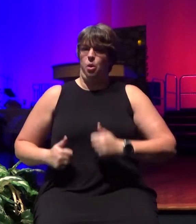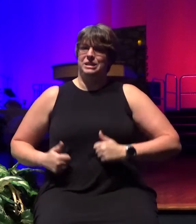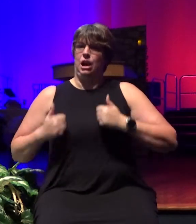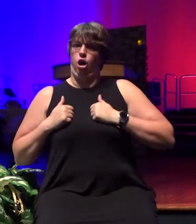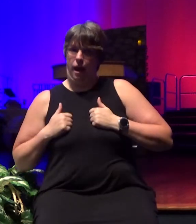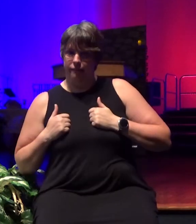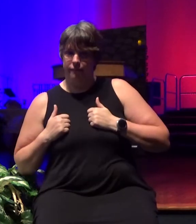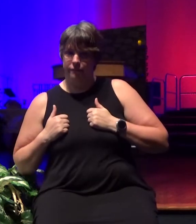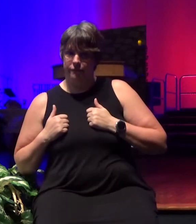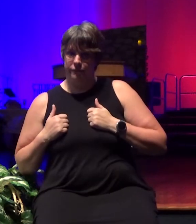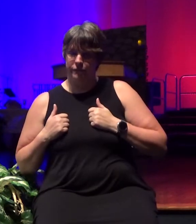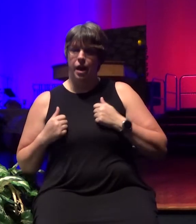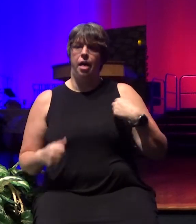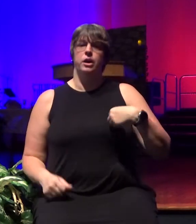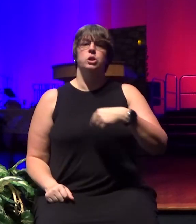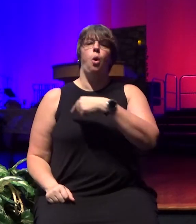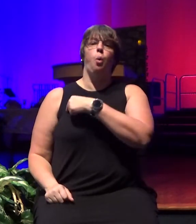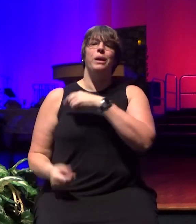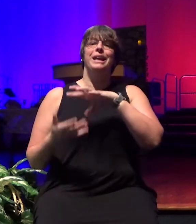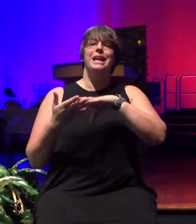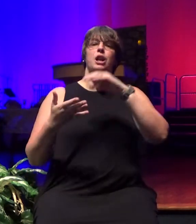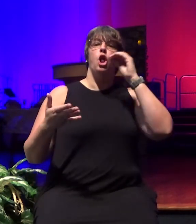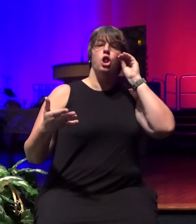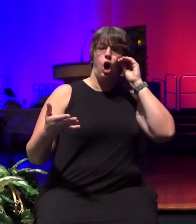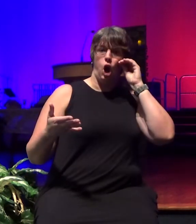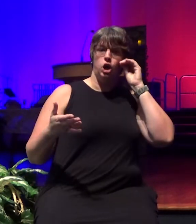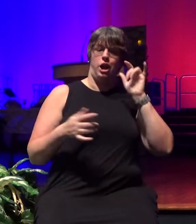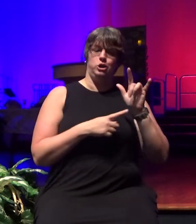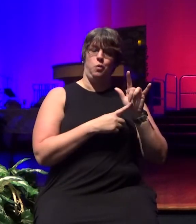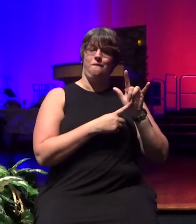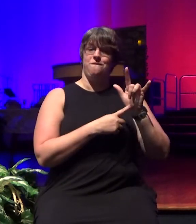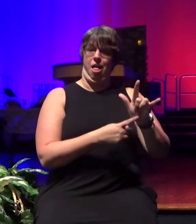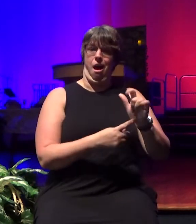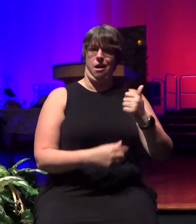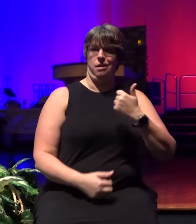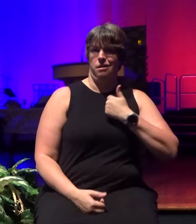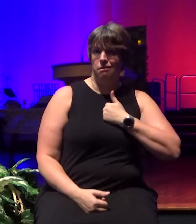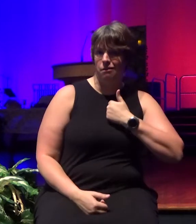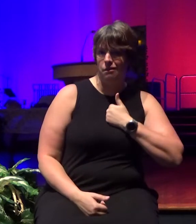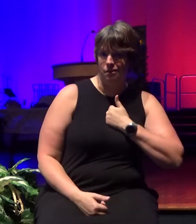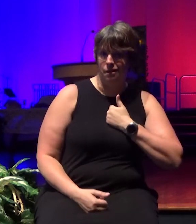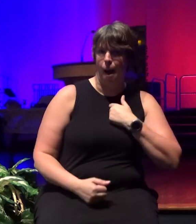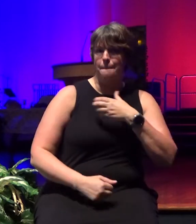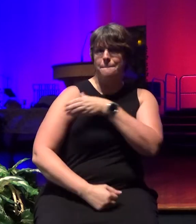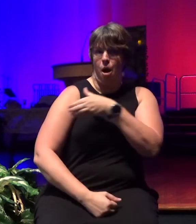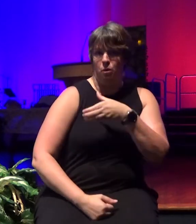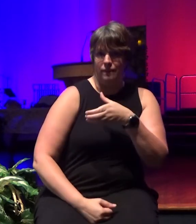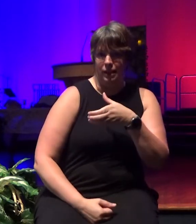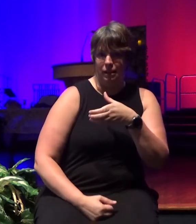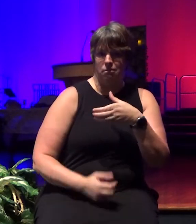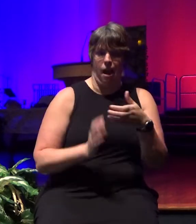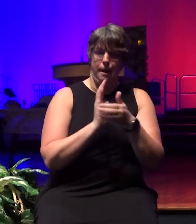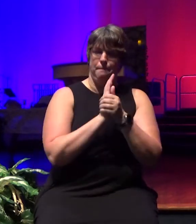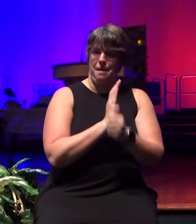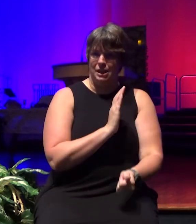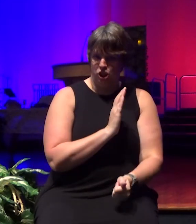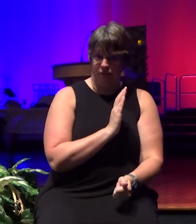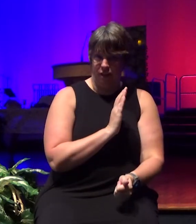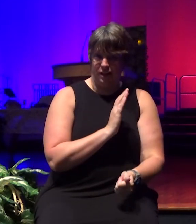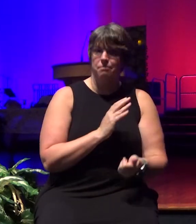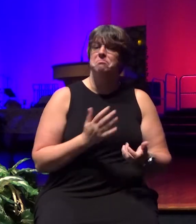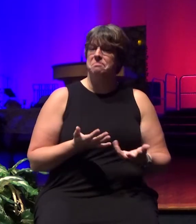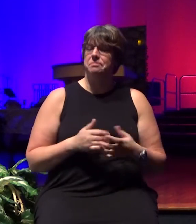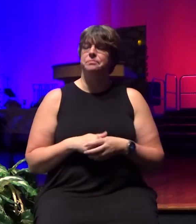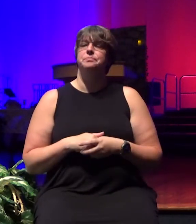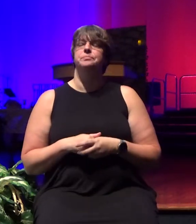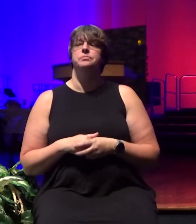how to fly even more powerfully in this life, learn how to be more masterful. These are soulful moments